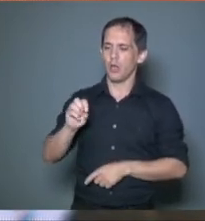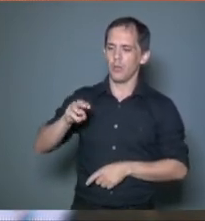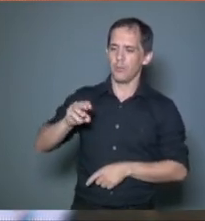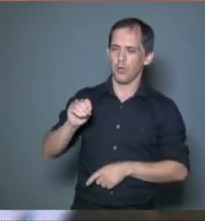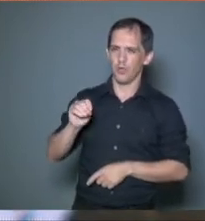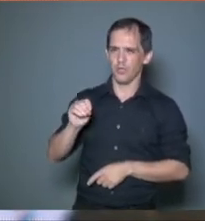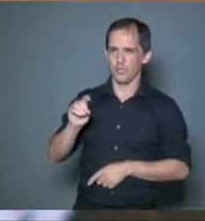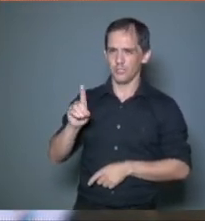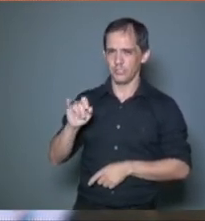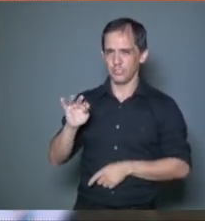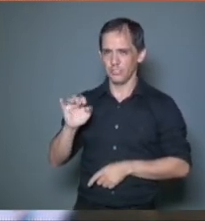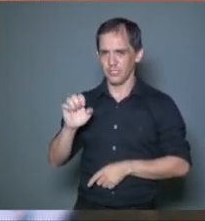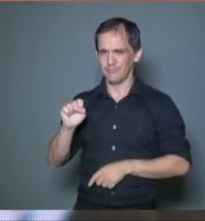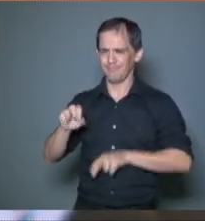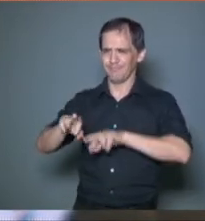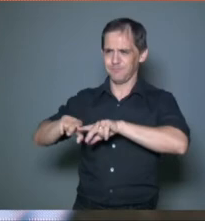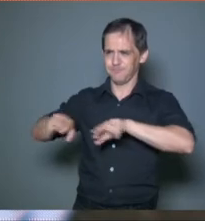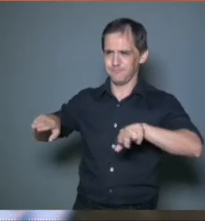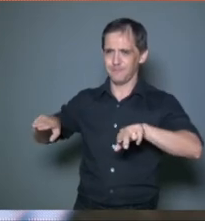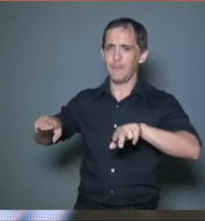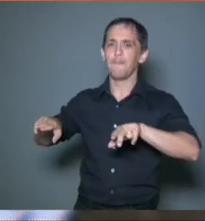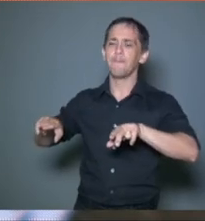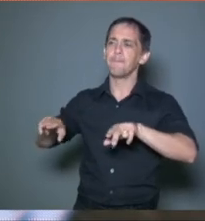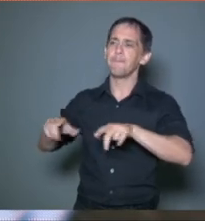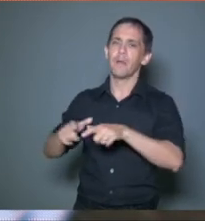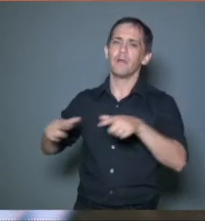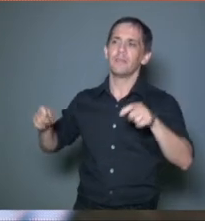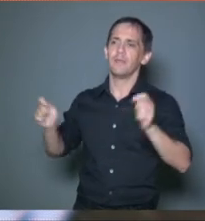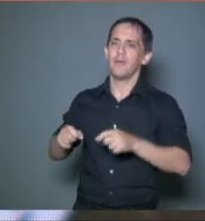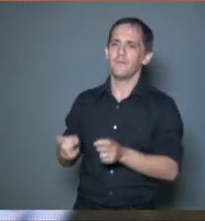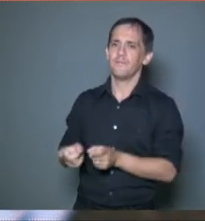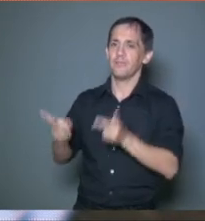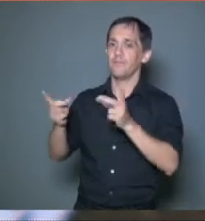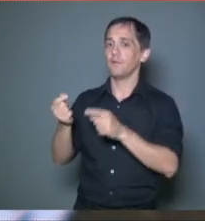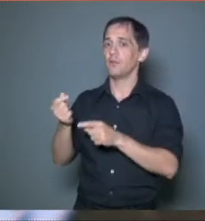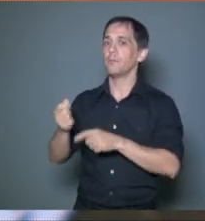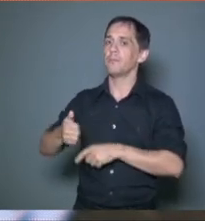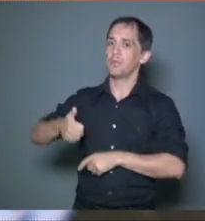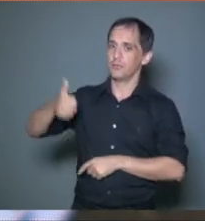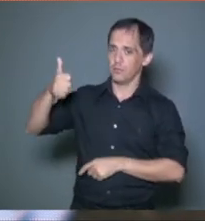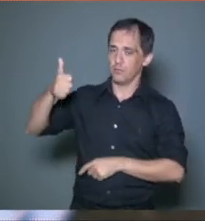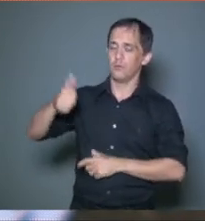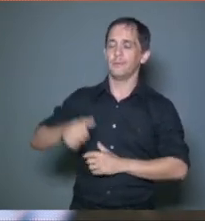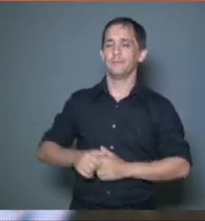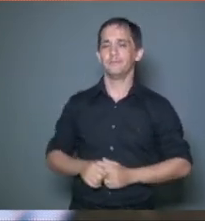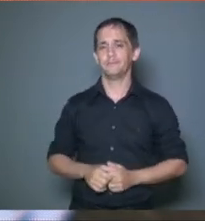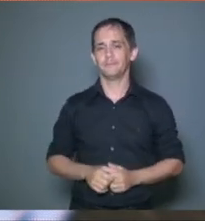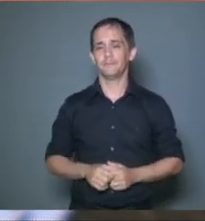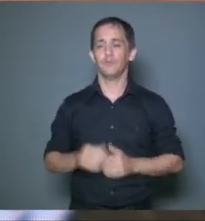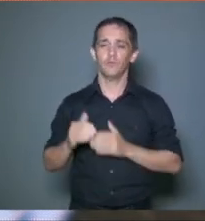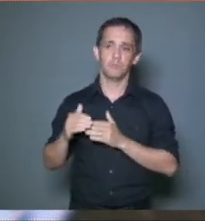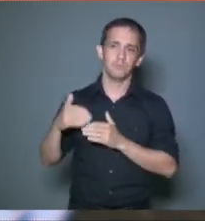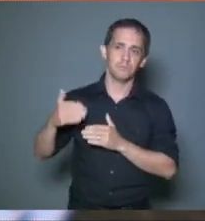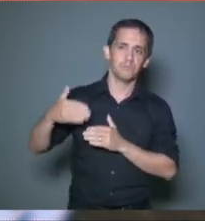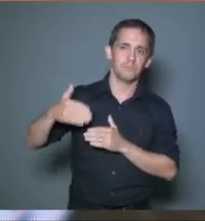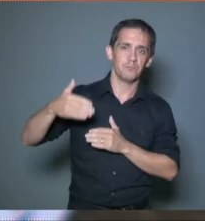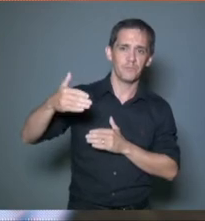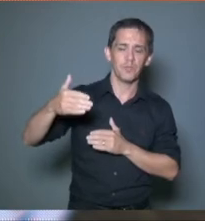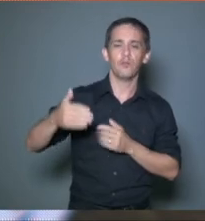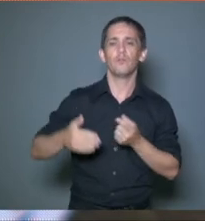22-23. And we have a commodity volume available to be sold at better prices than,